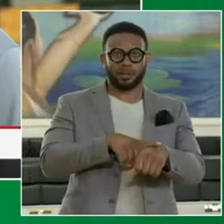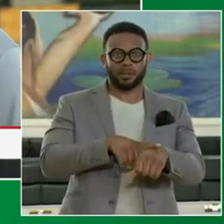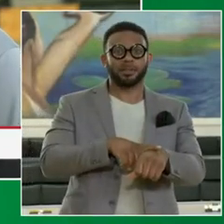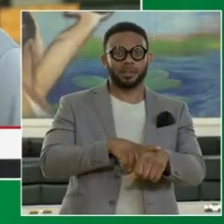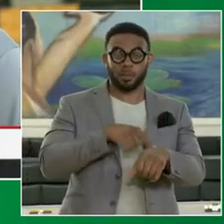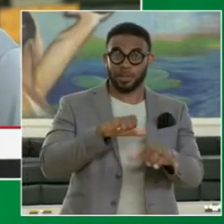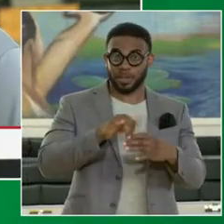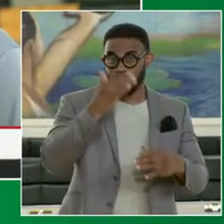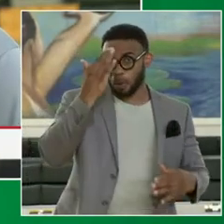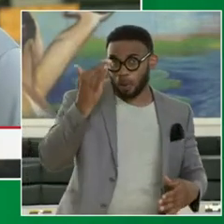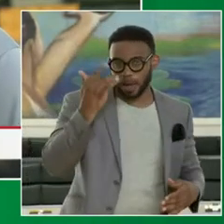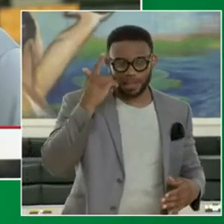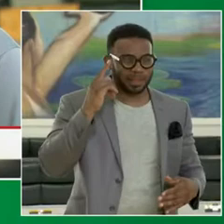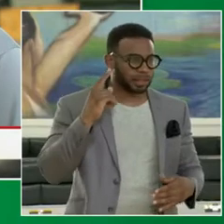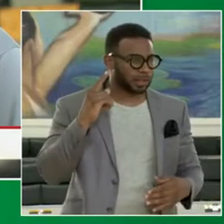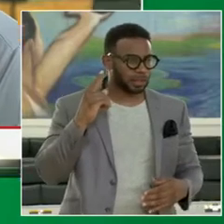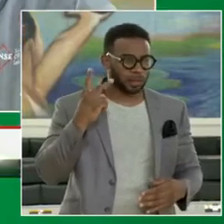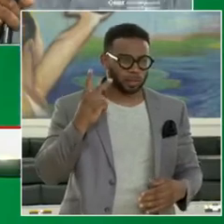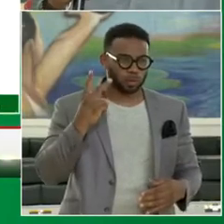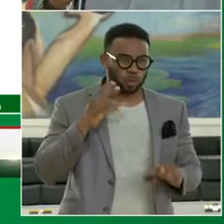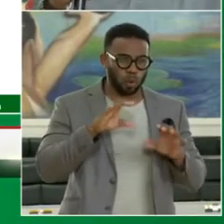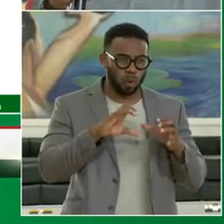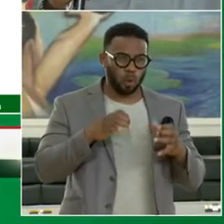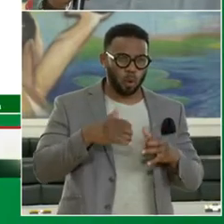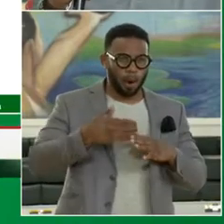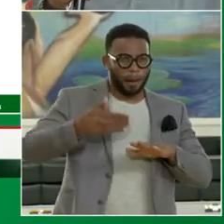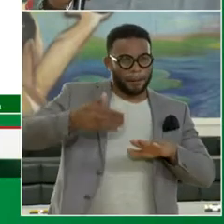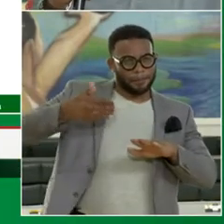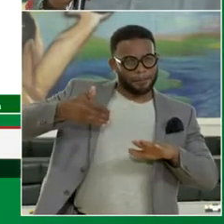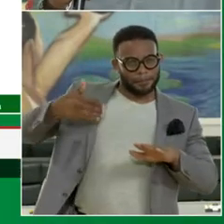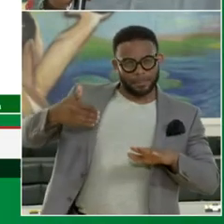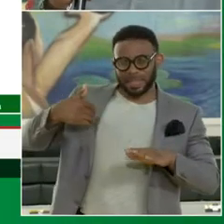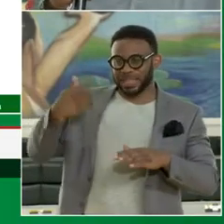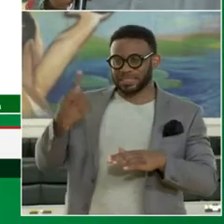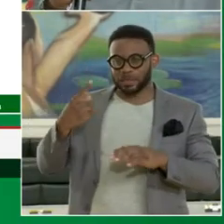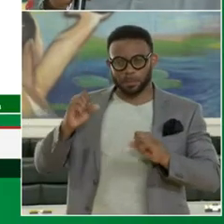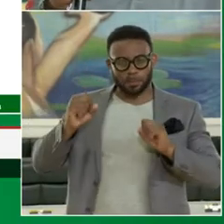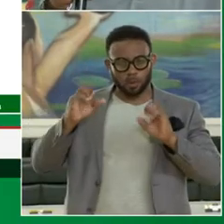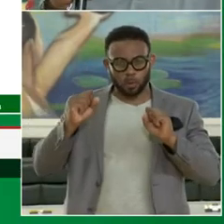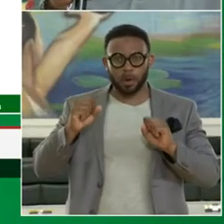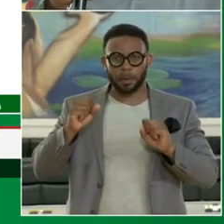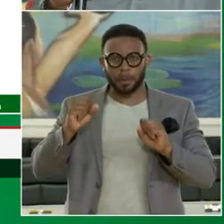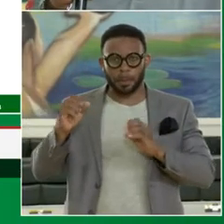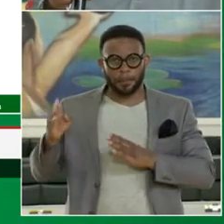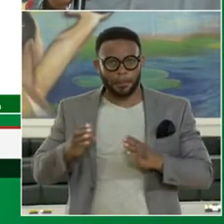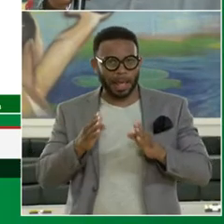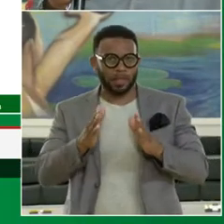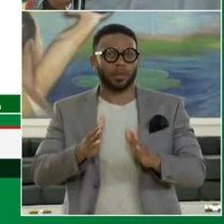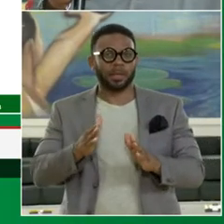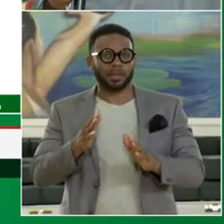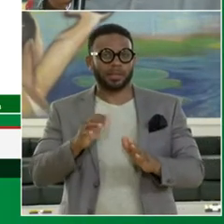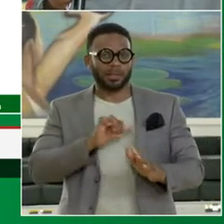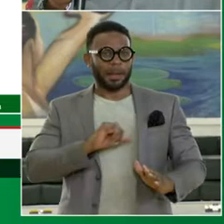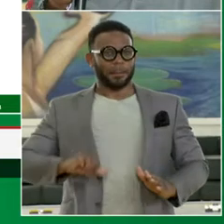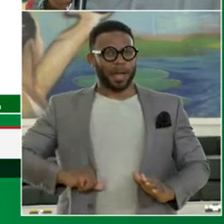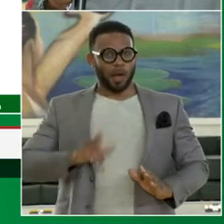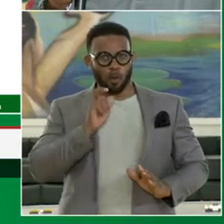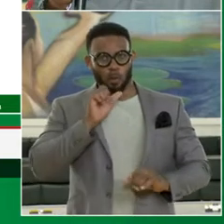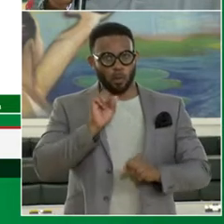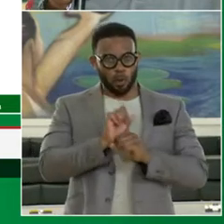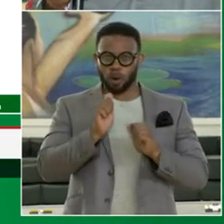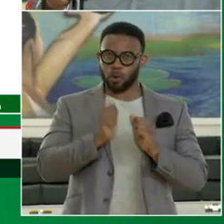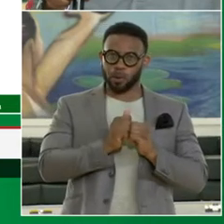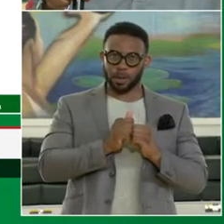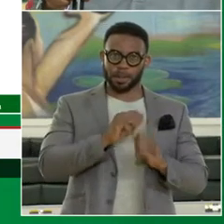that because I think 2 cohorts back, we had some incredible Pathways ambassadors who worked